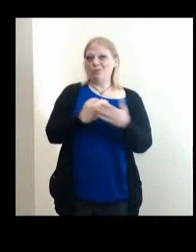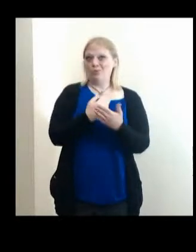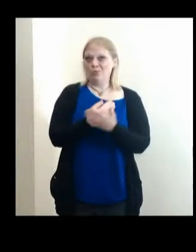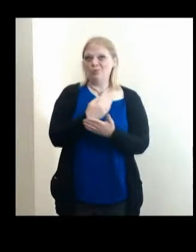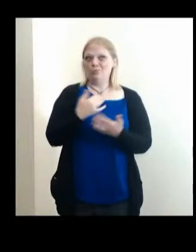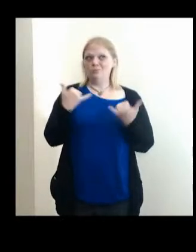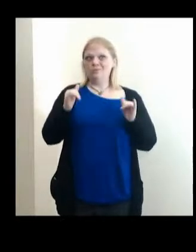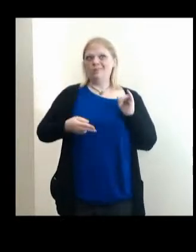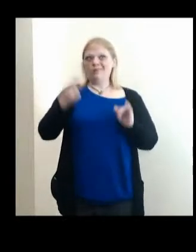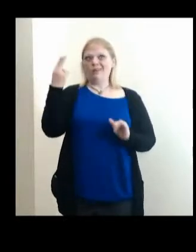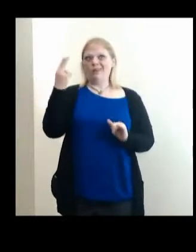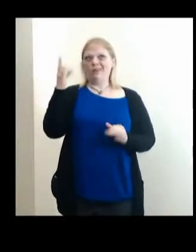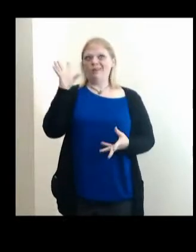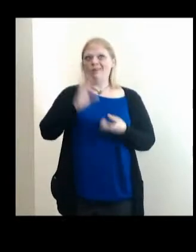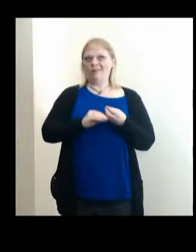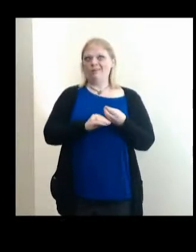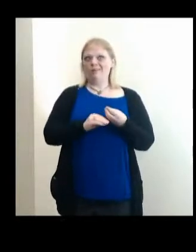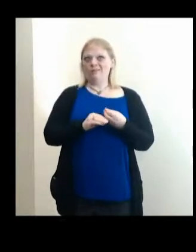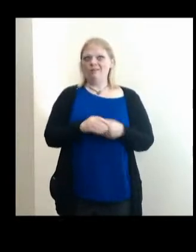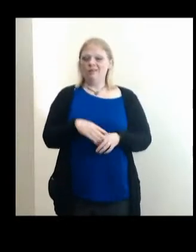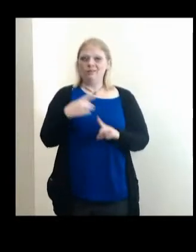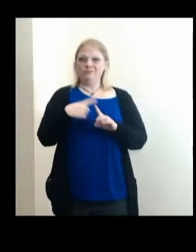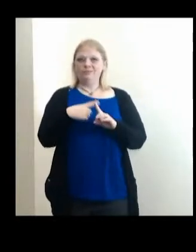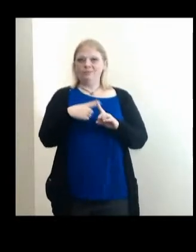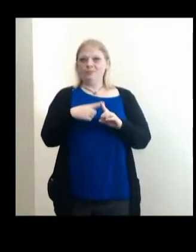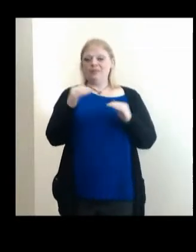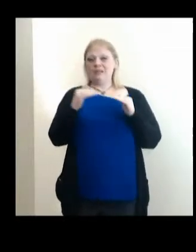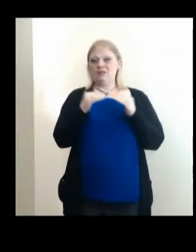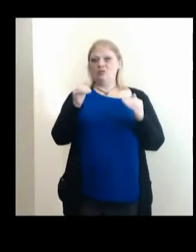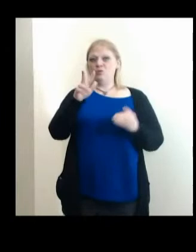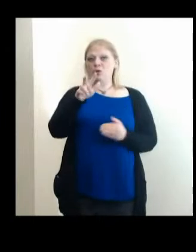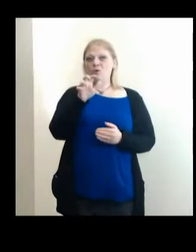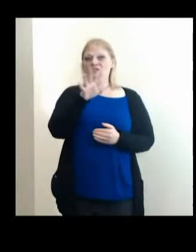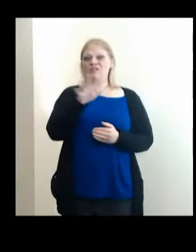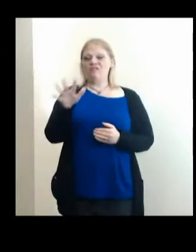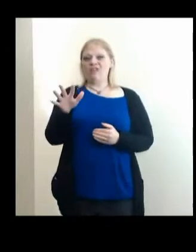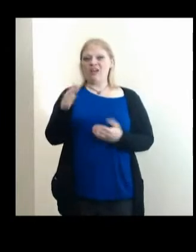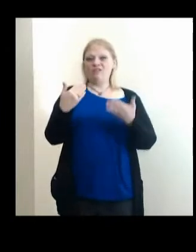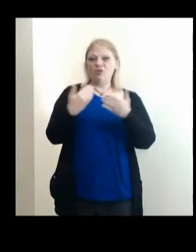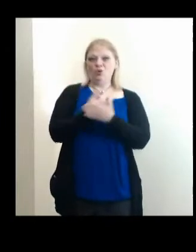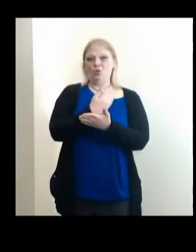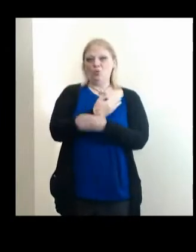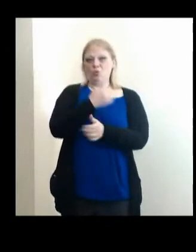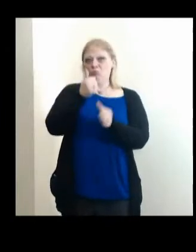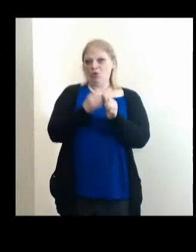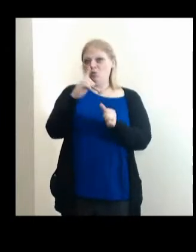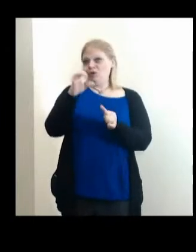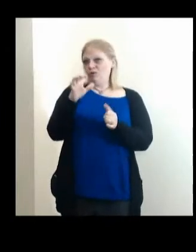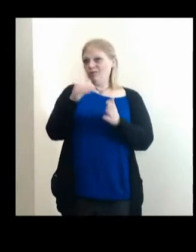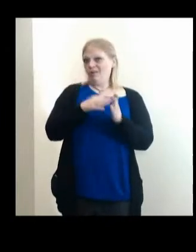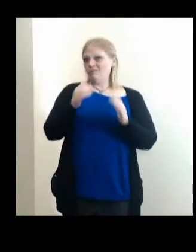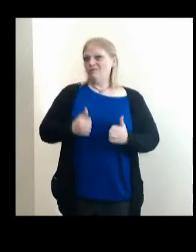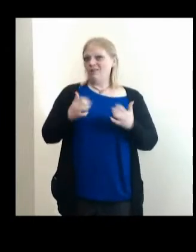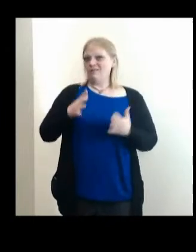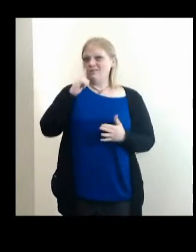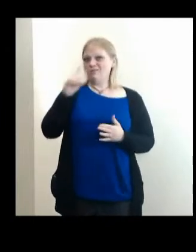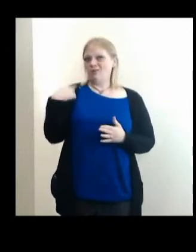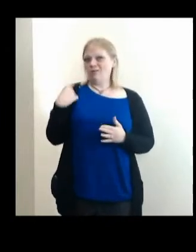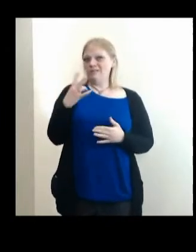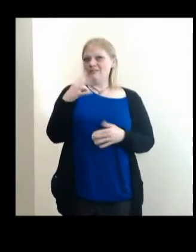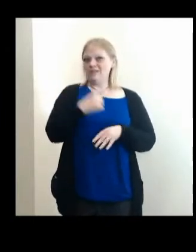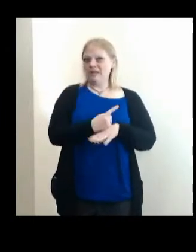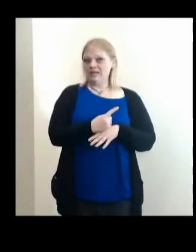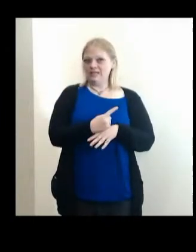totals. This is the equivalent of 355 total new cases per 100,000 residents for the past 7